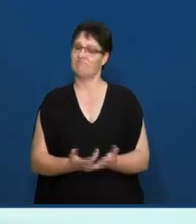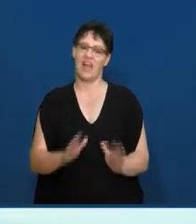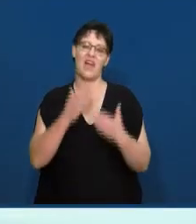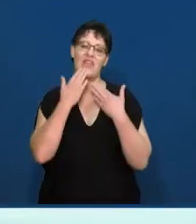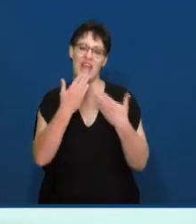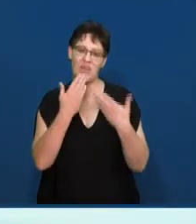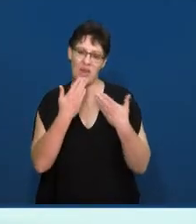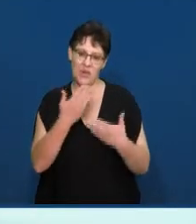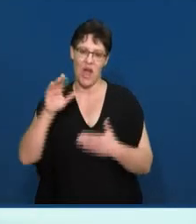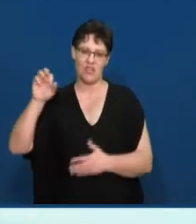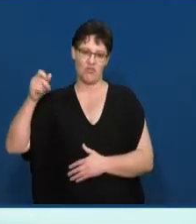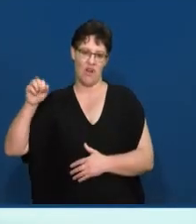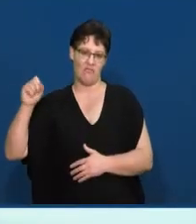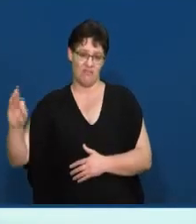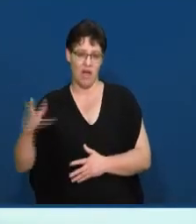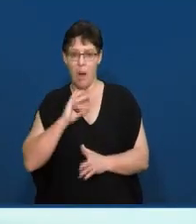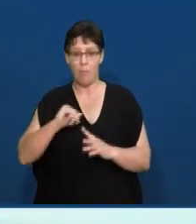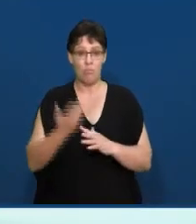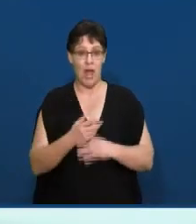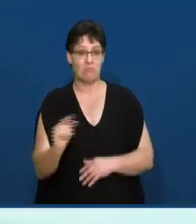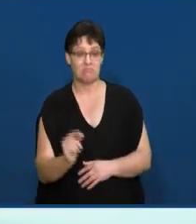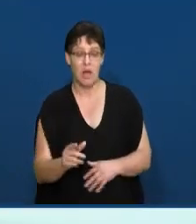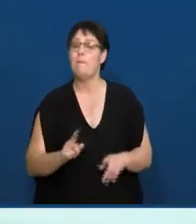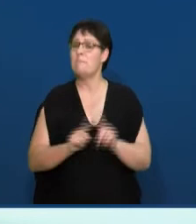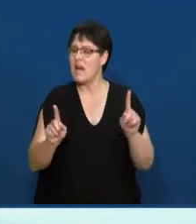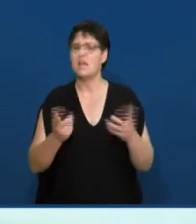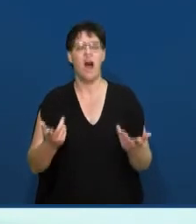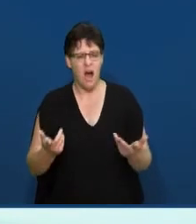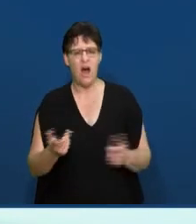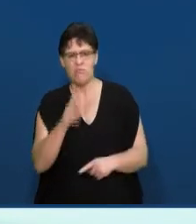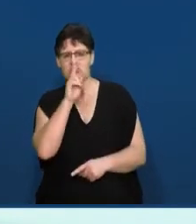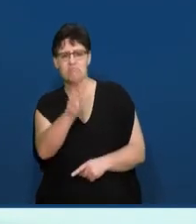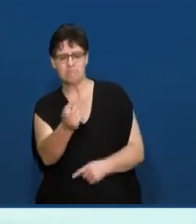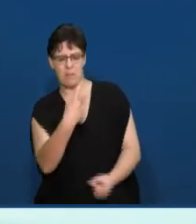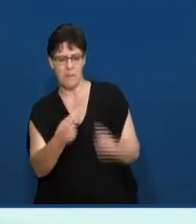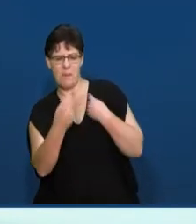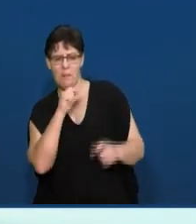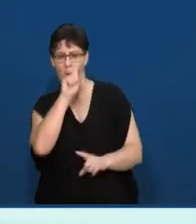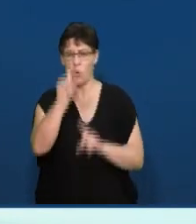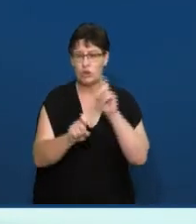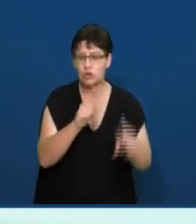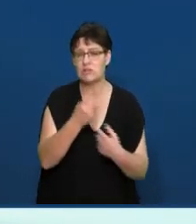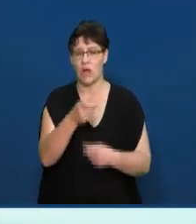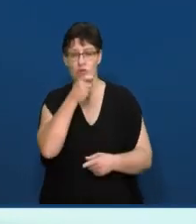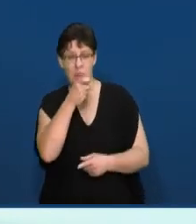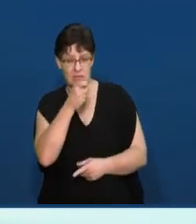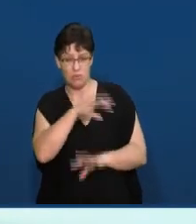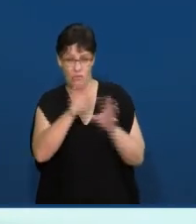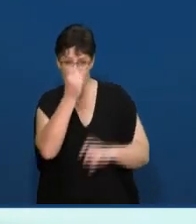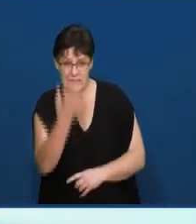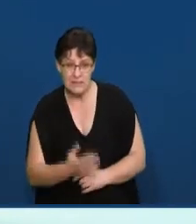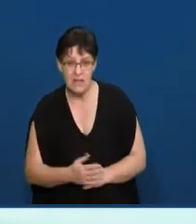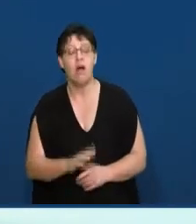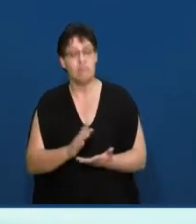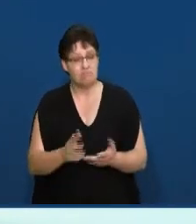Thank you, Ashraf. Guys, let's take a quick break, but before we do, don't forget to send us your questions and comments on our social media